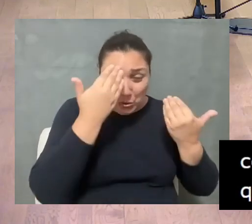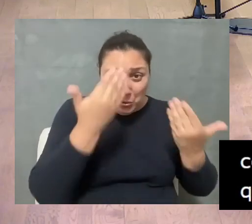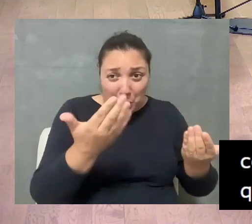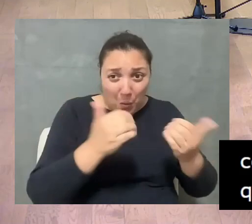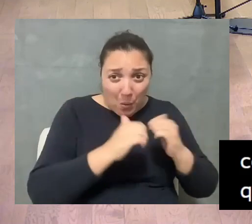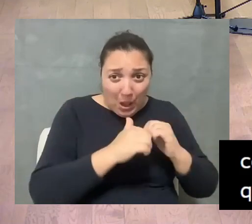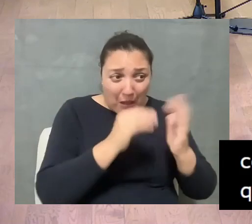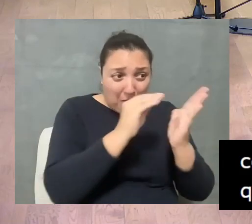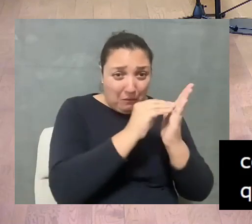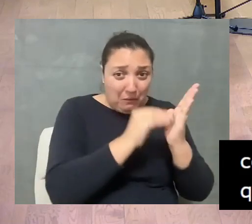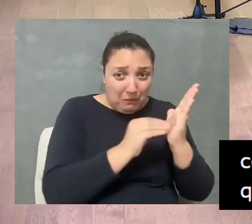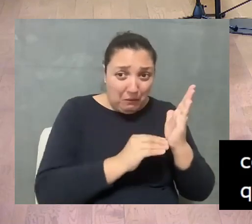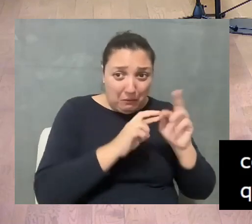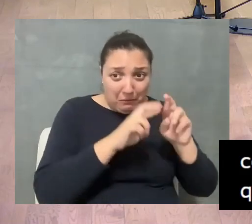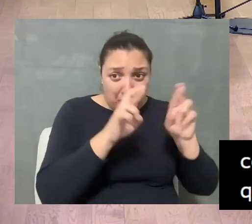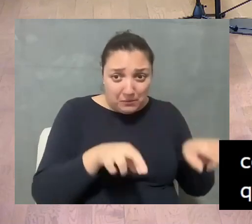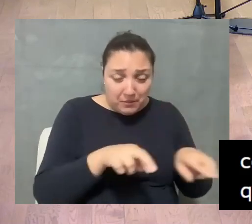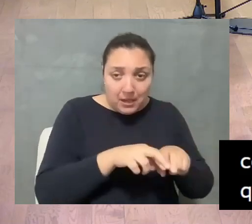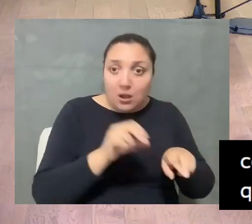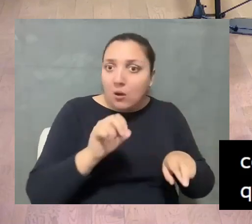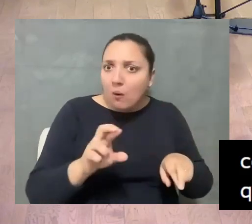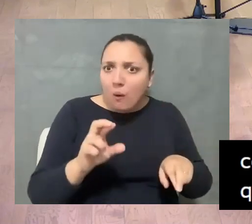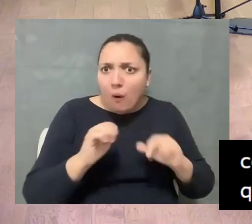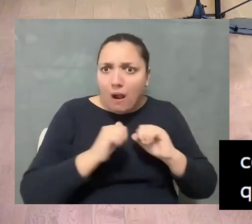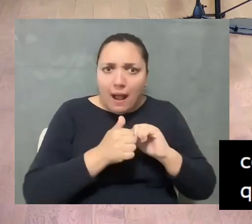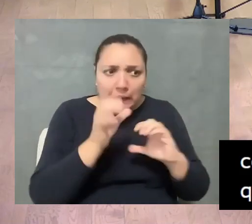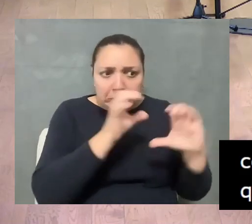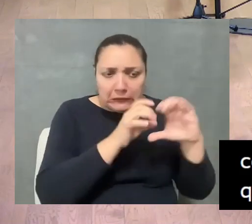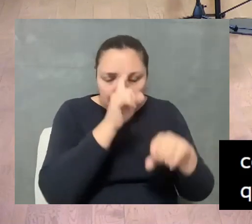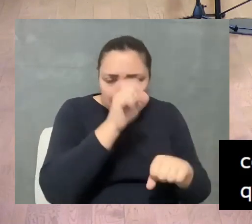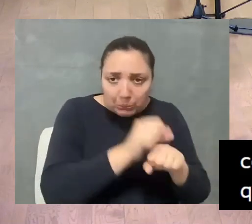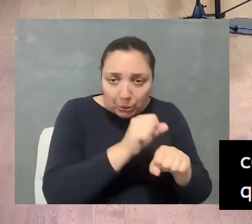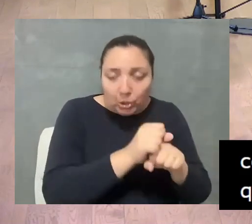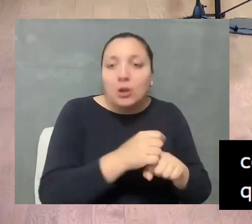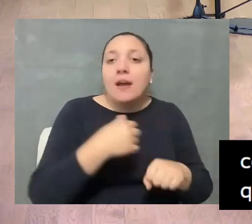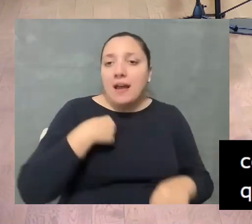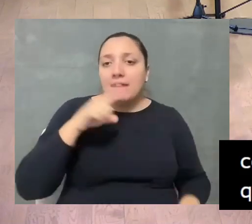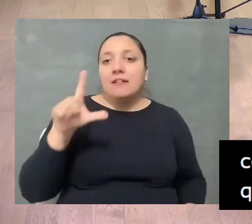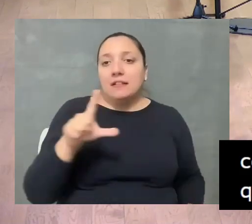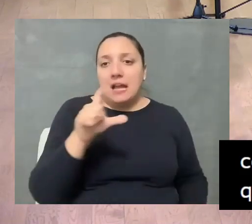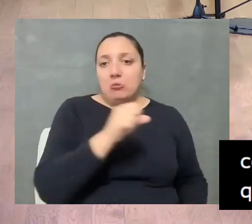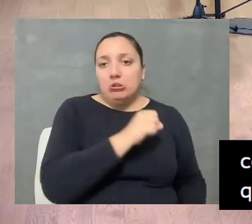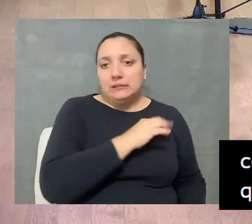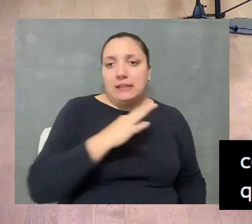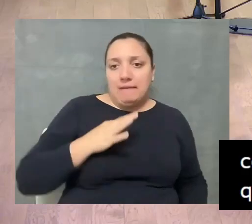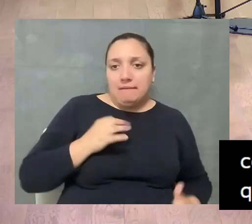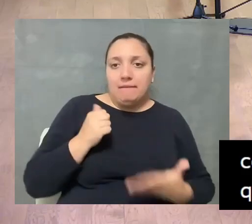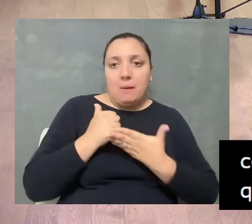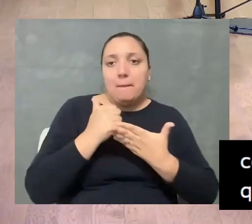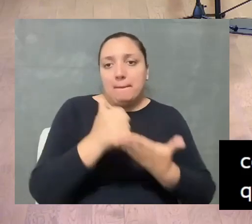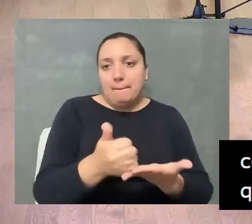about how to find a job, there are library staff who can help with that.